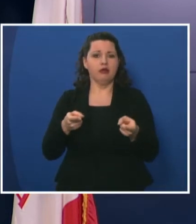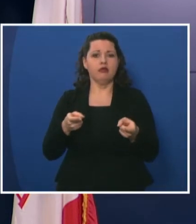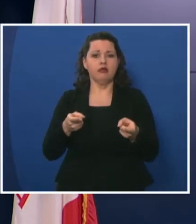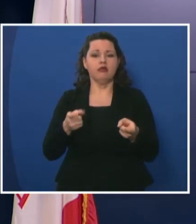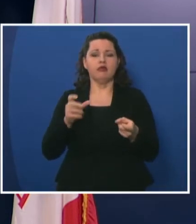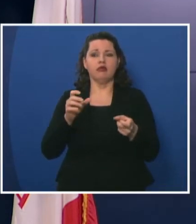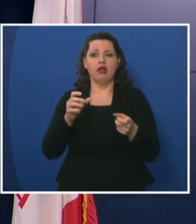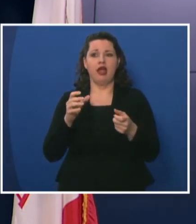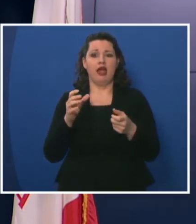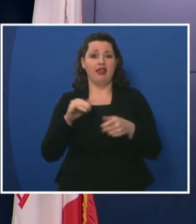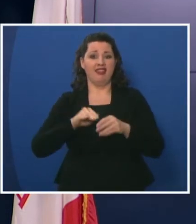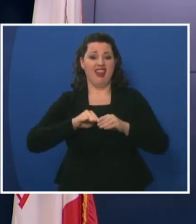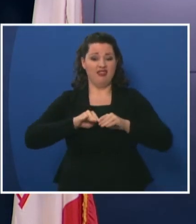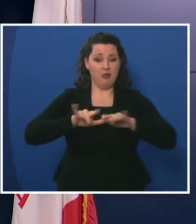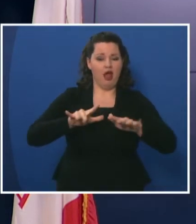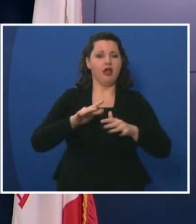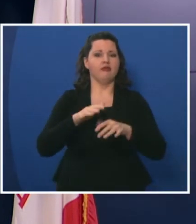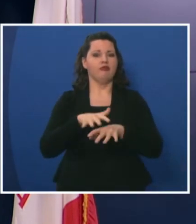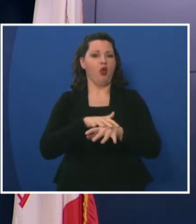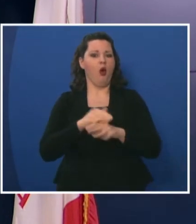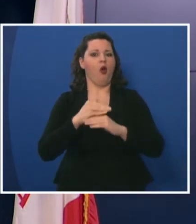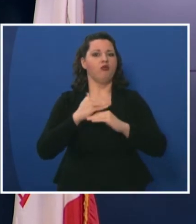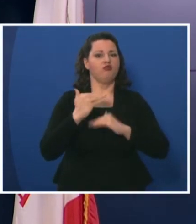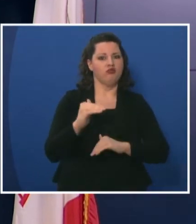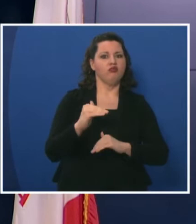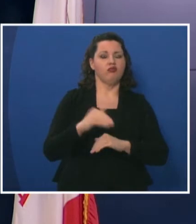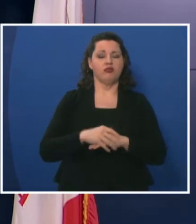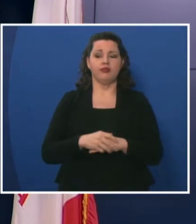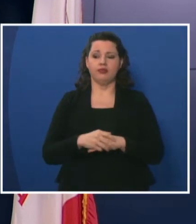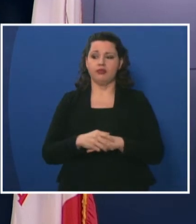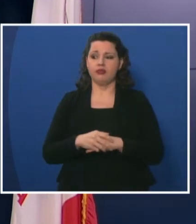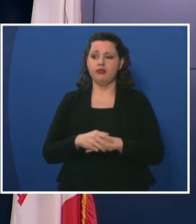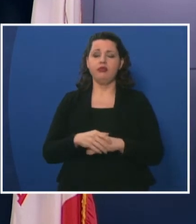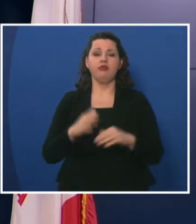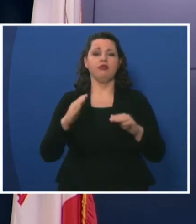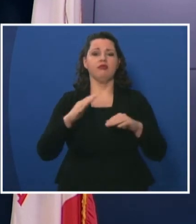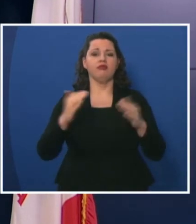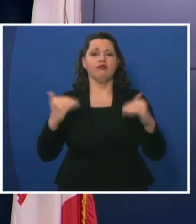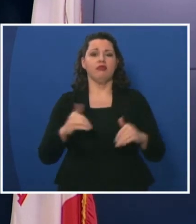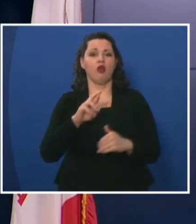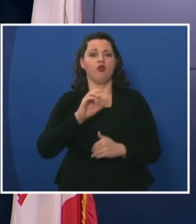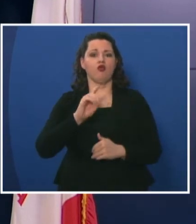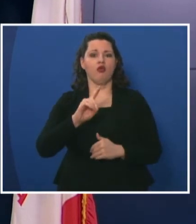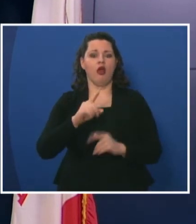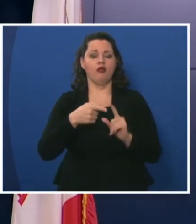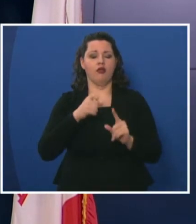contain virus spread moving forward. Rod, see your Rapids Gazette, go ahead.